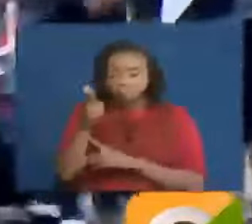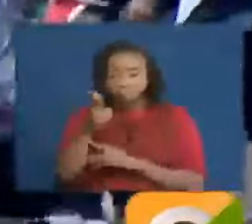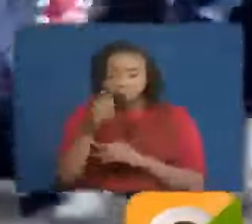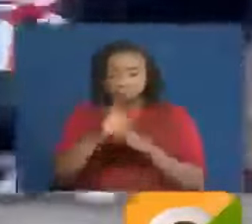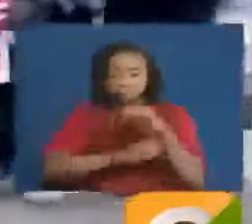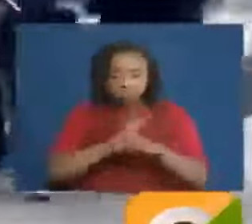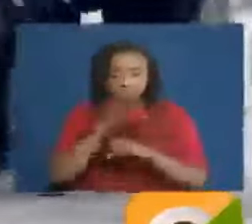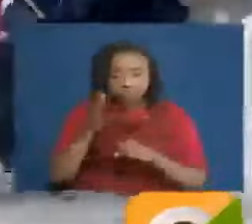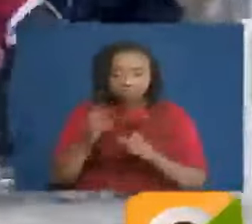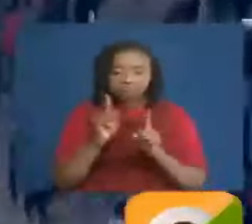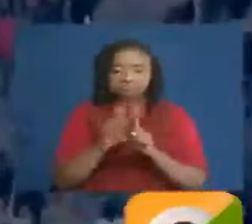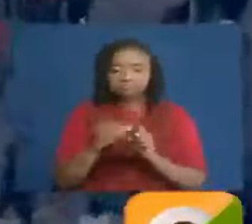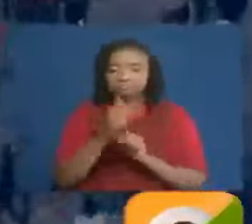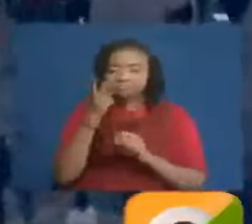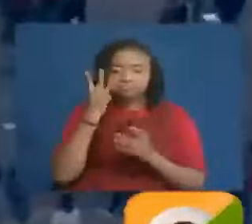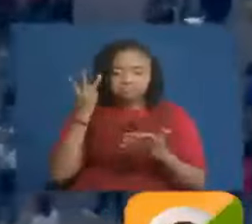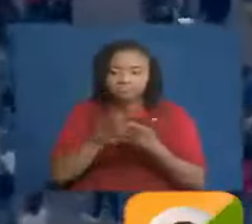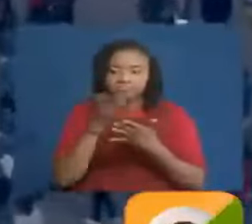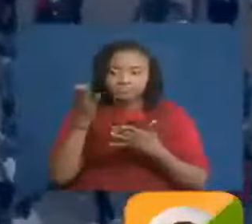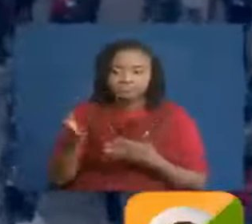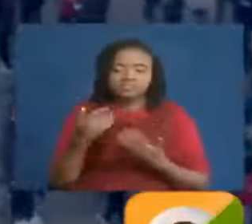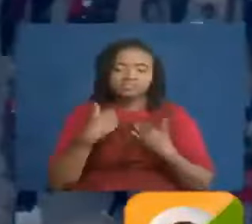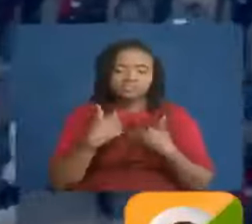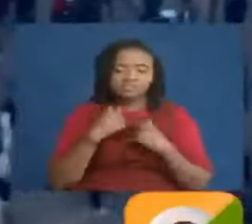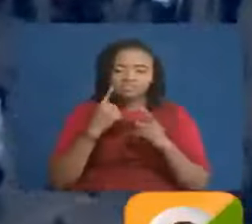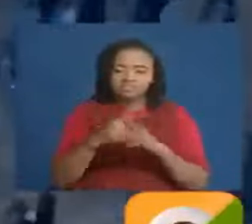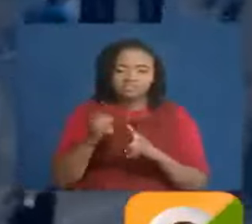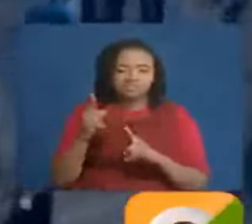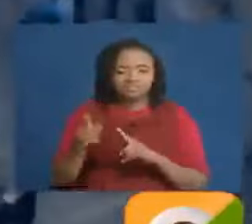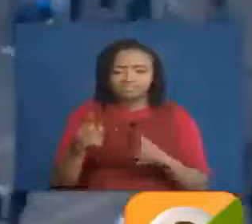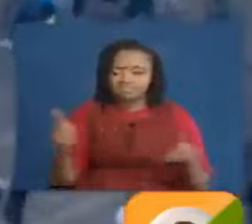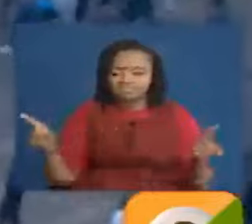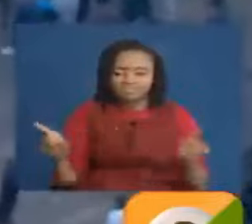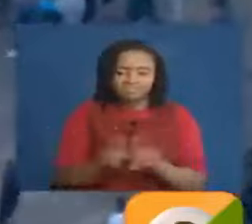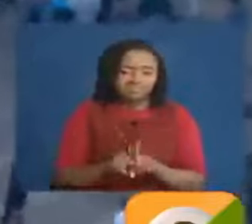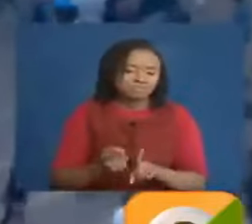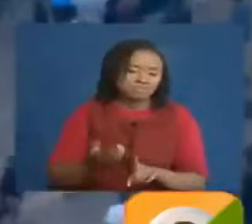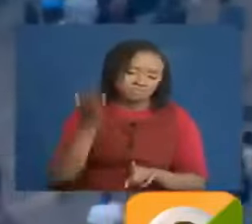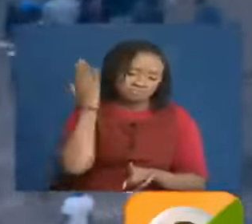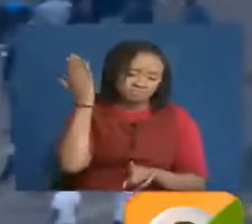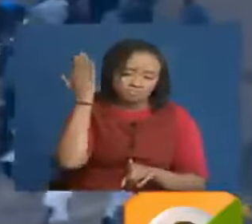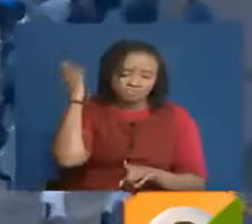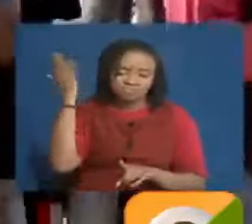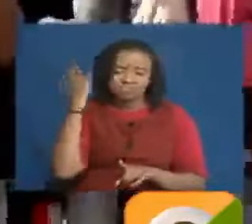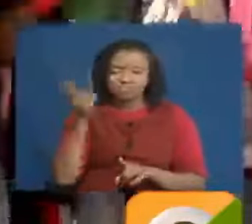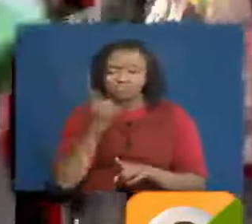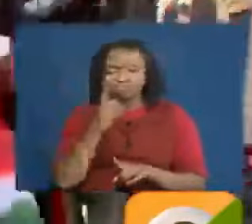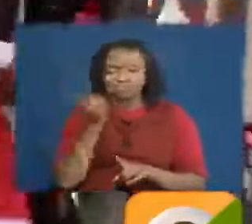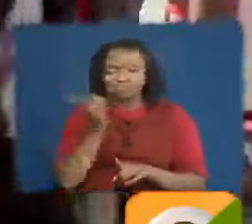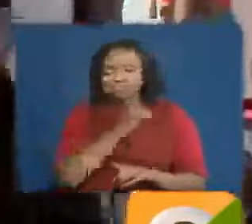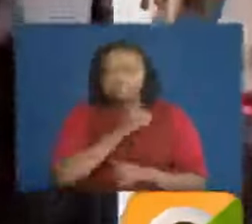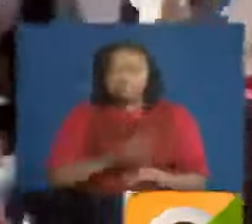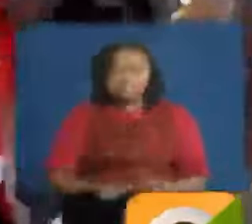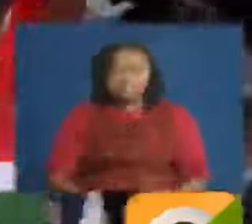accounts, in a classic case of the past, characterizing the present. Ayub